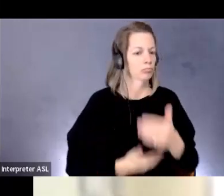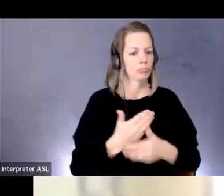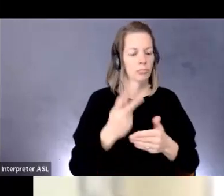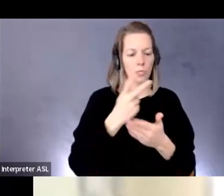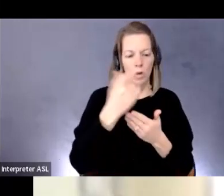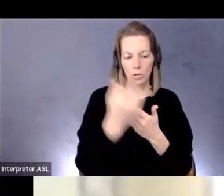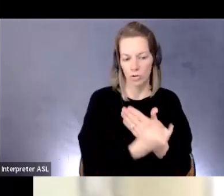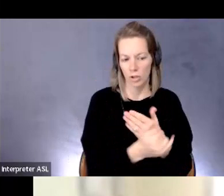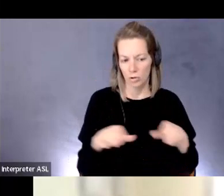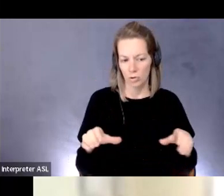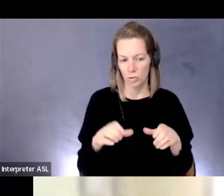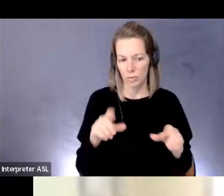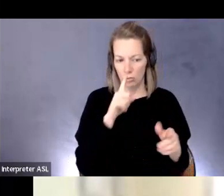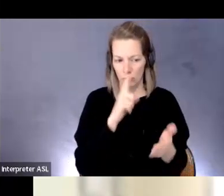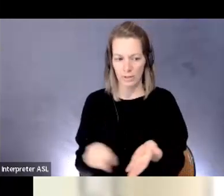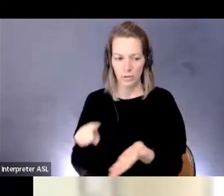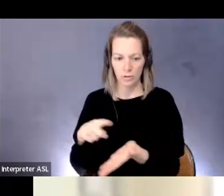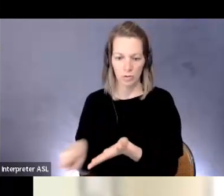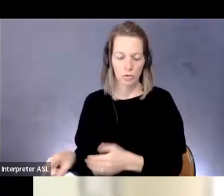and conducting the initial research.